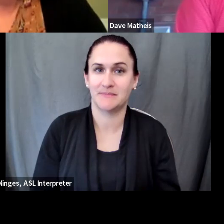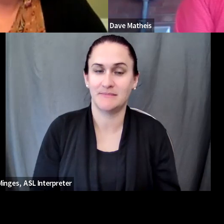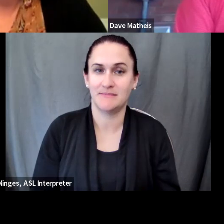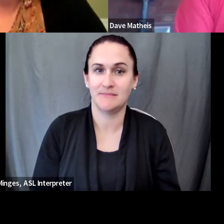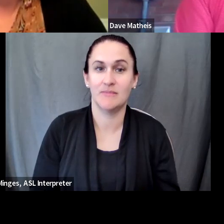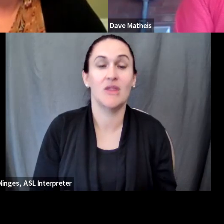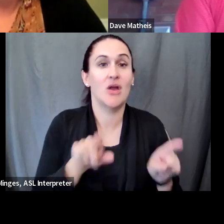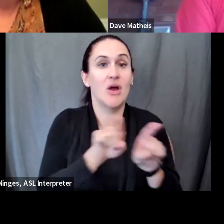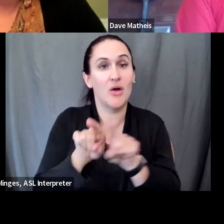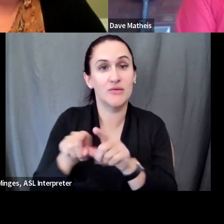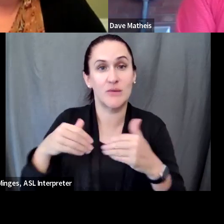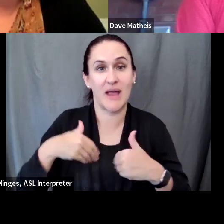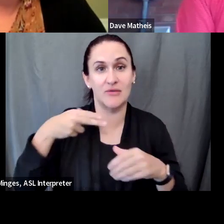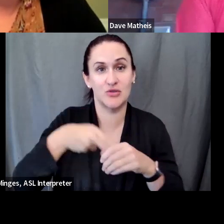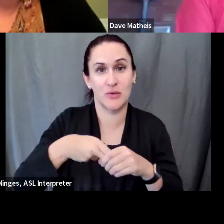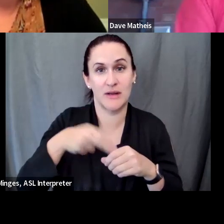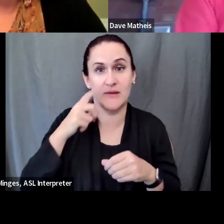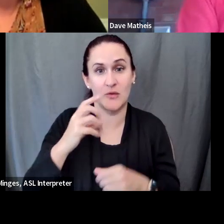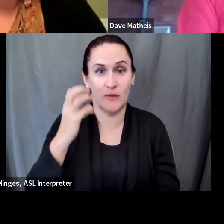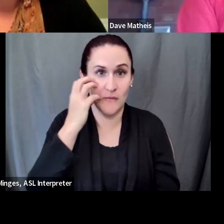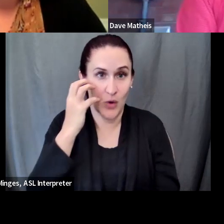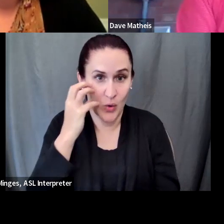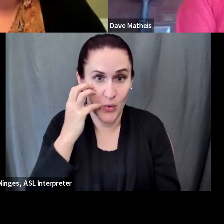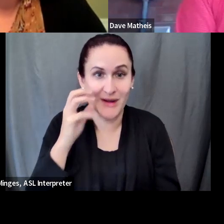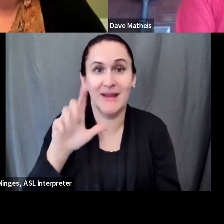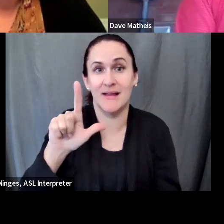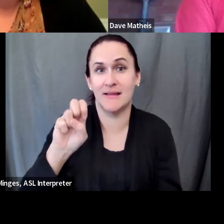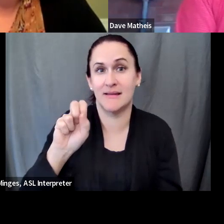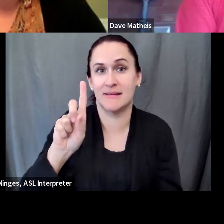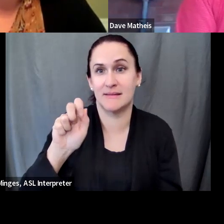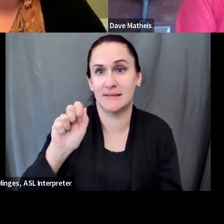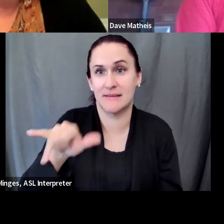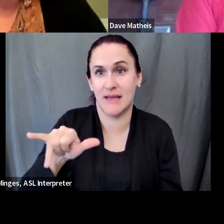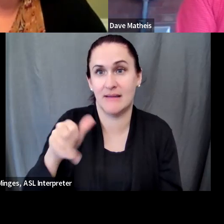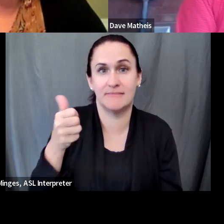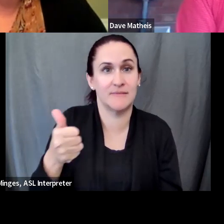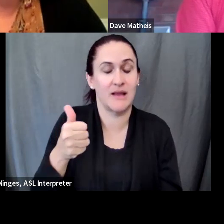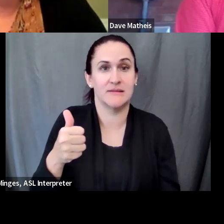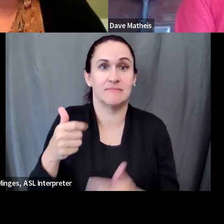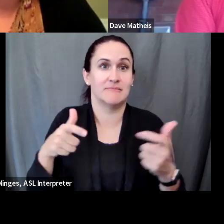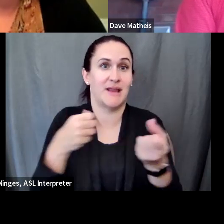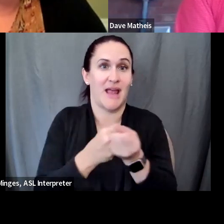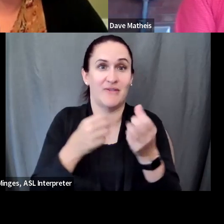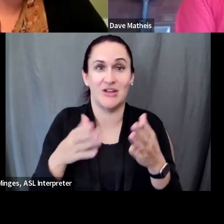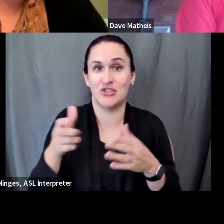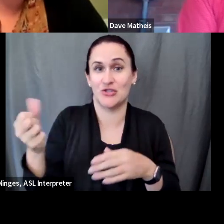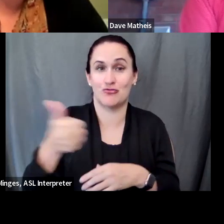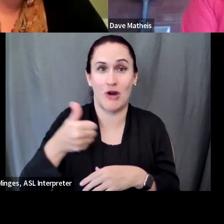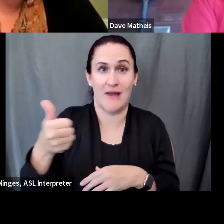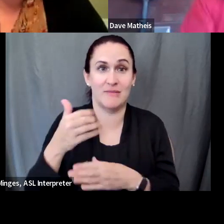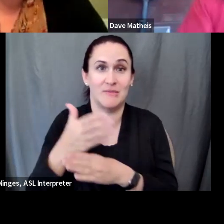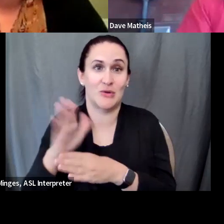We also have joining us on phone, Lindsay. She is such an advocate that she is driving between her